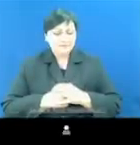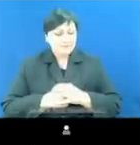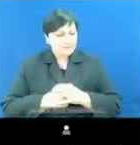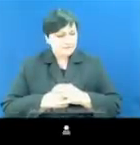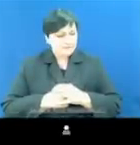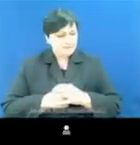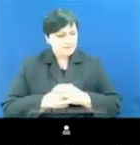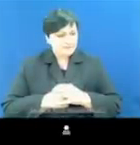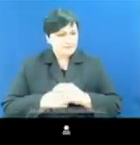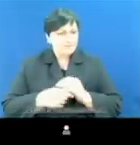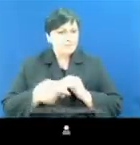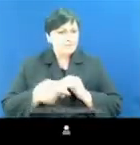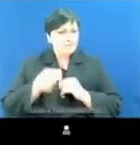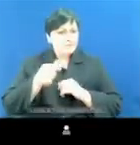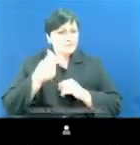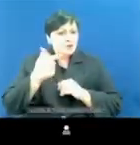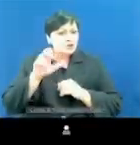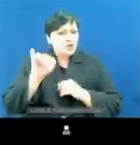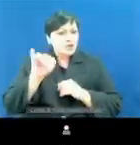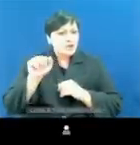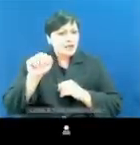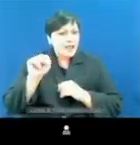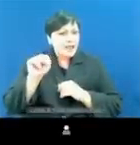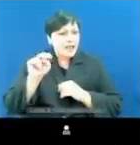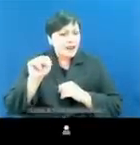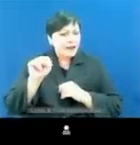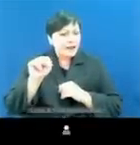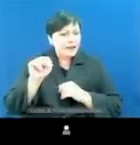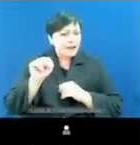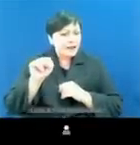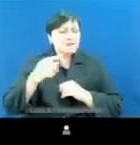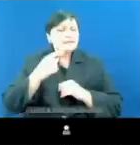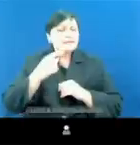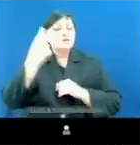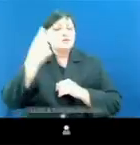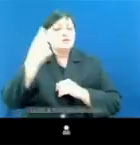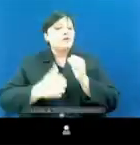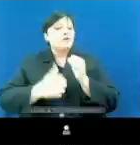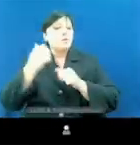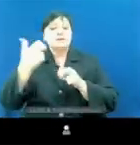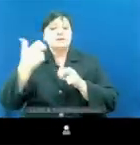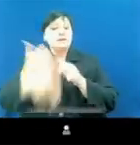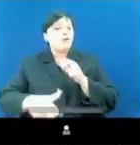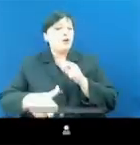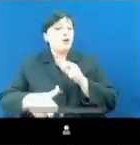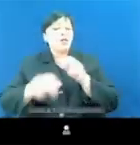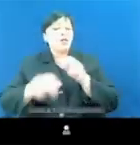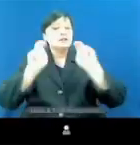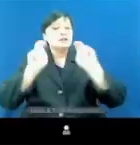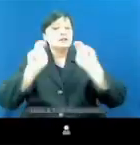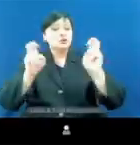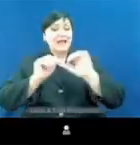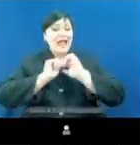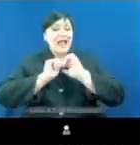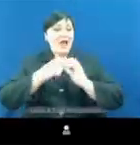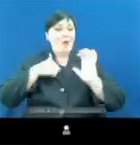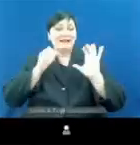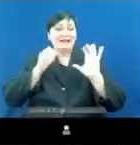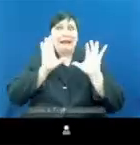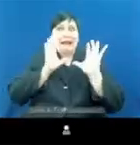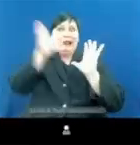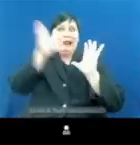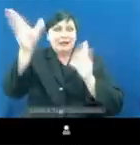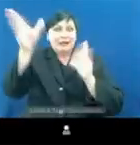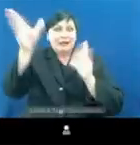Hi, Jerry Ann, I'm looking at yours. One of the most difficult issues for me is knowing how to interrupt or interject with the court. Can you give us some